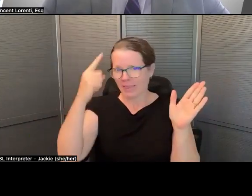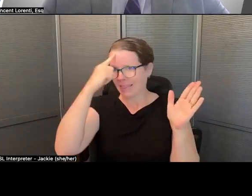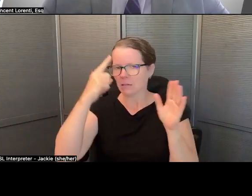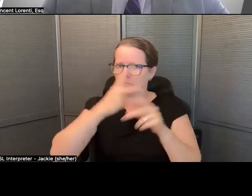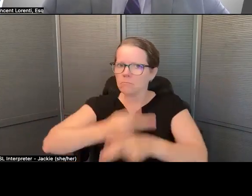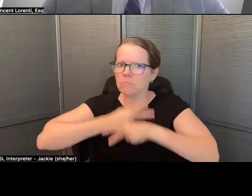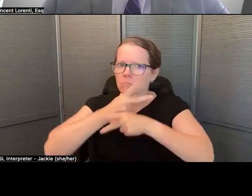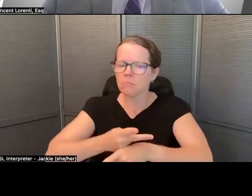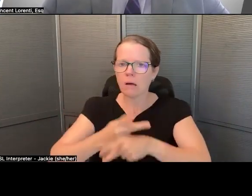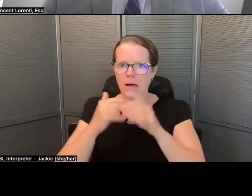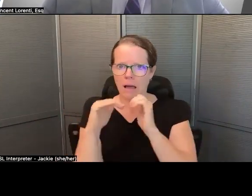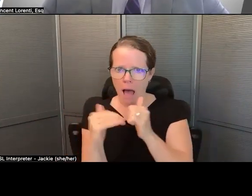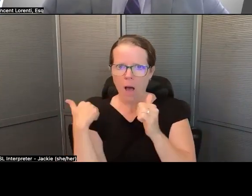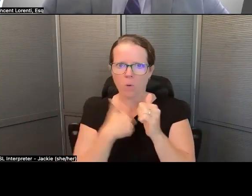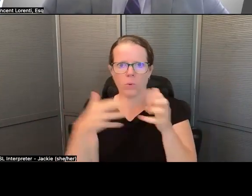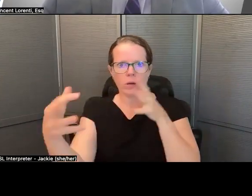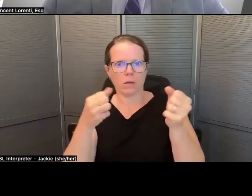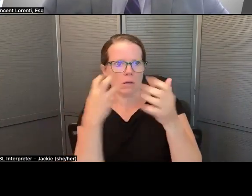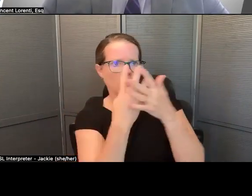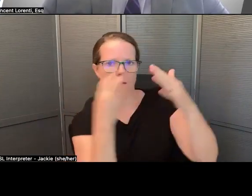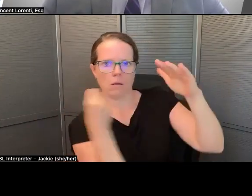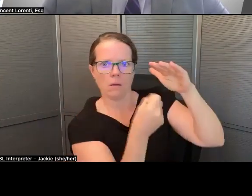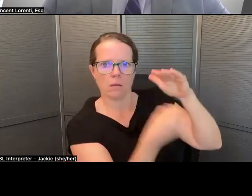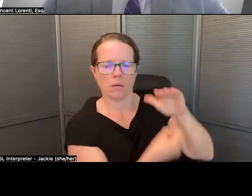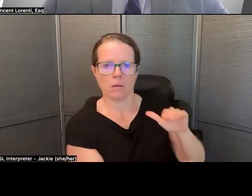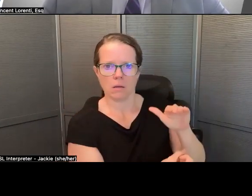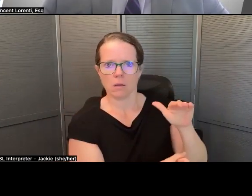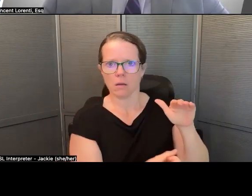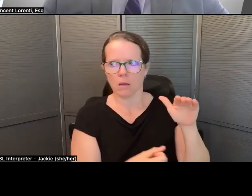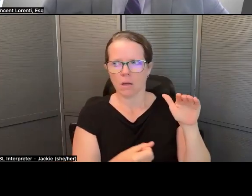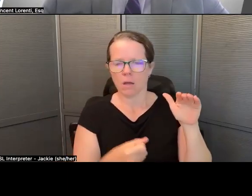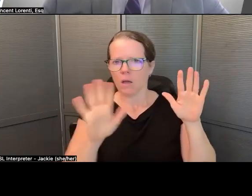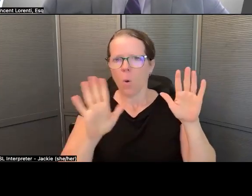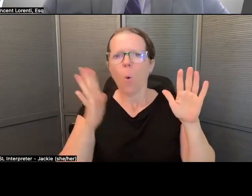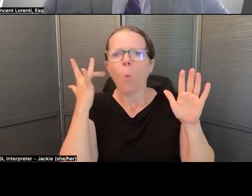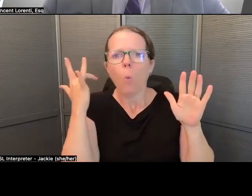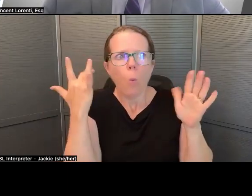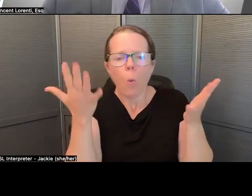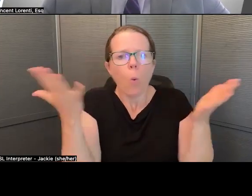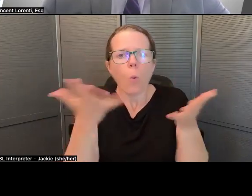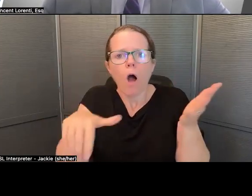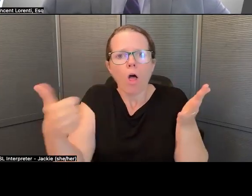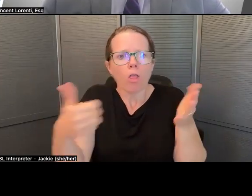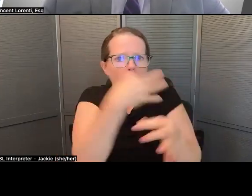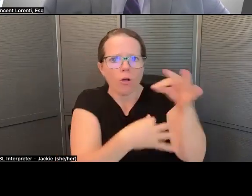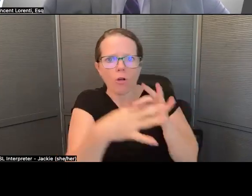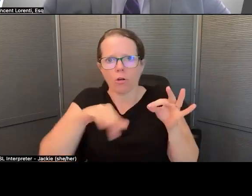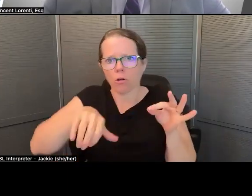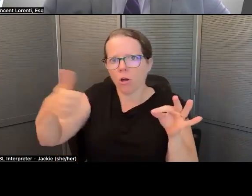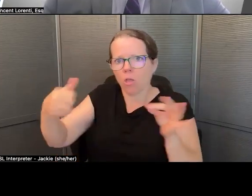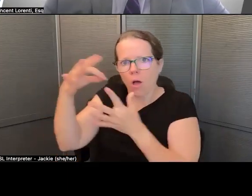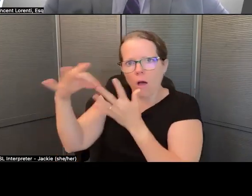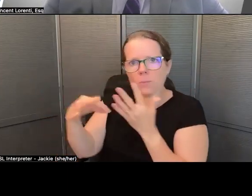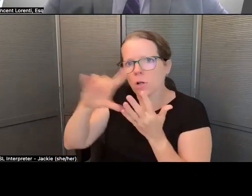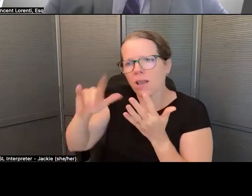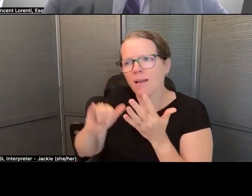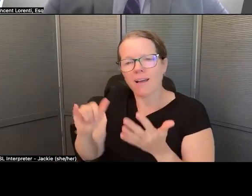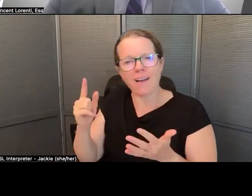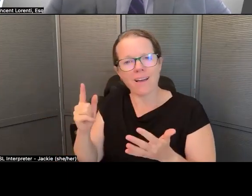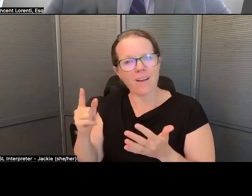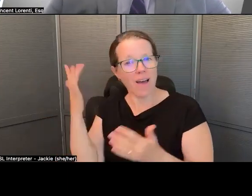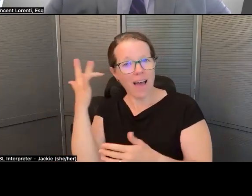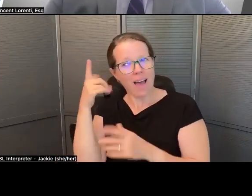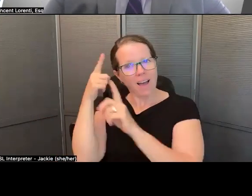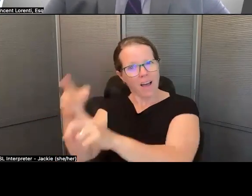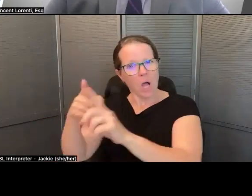find useful alternatives that are based and rooted in science so that we can get better outcomes for people in our community and make our communities safer